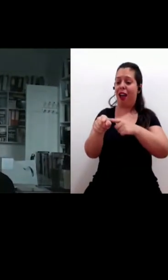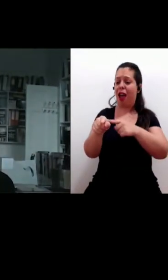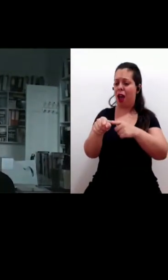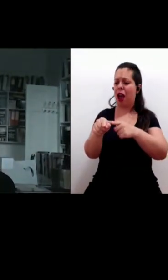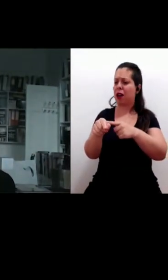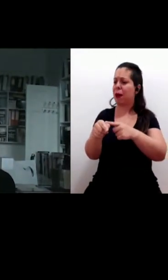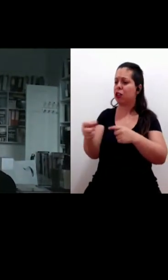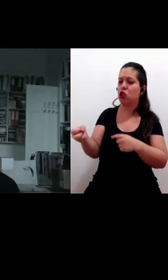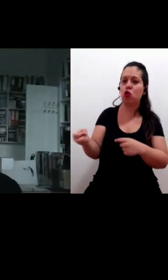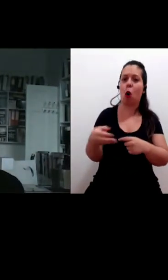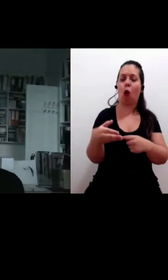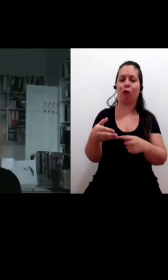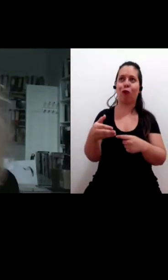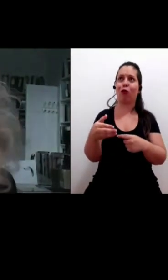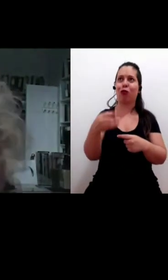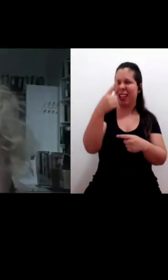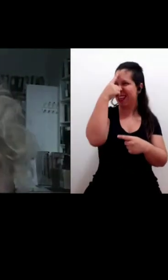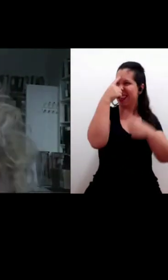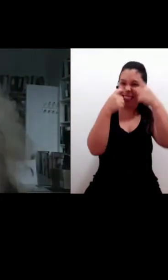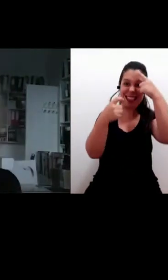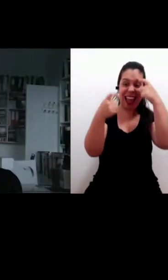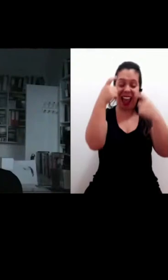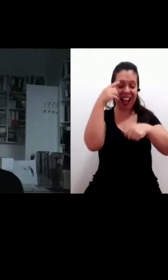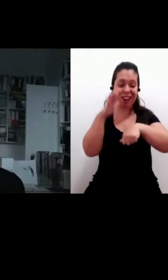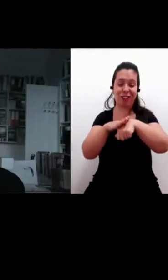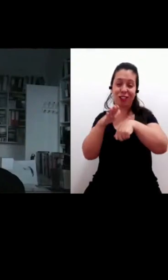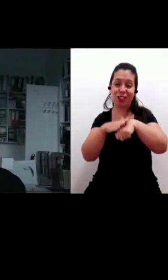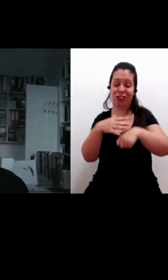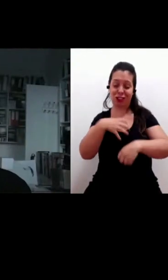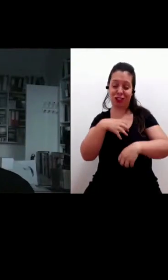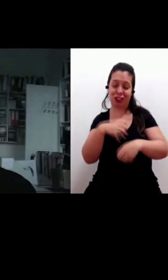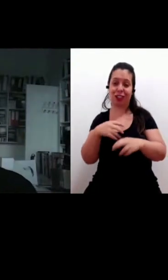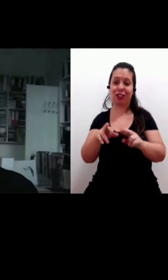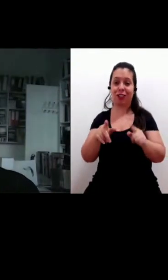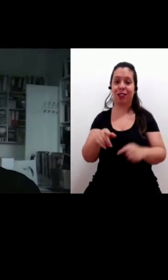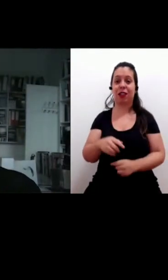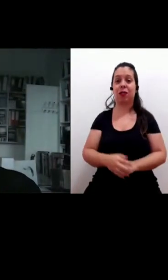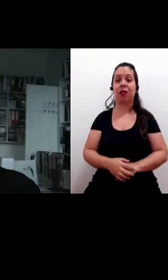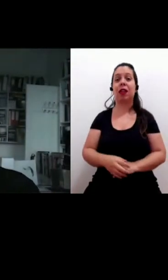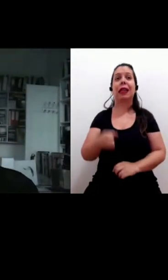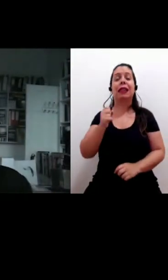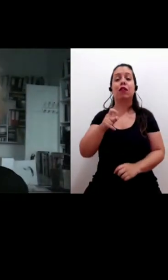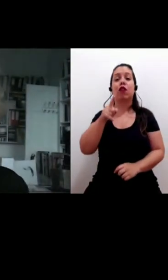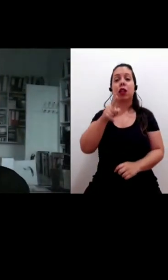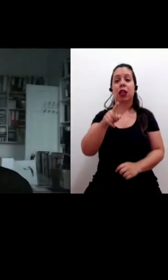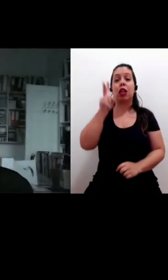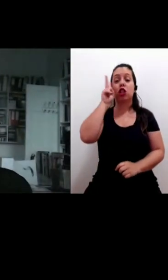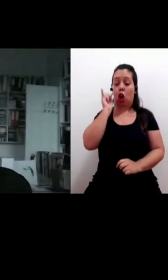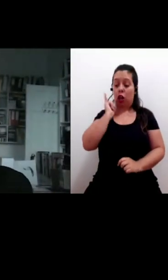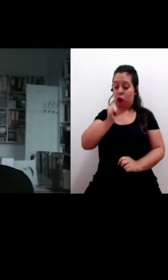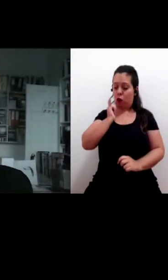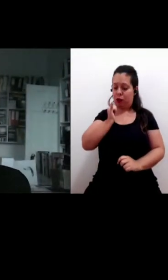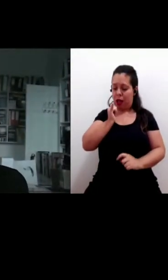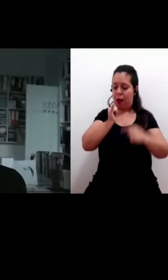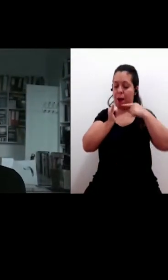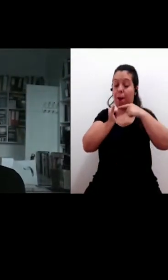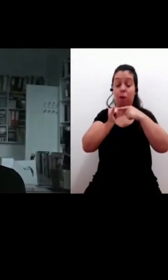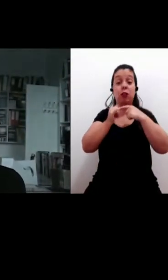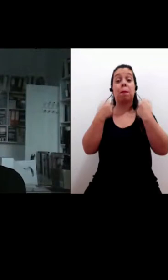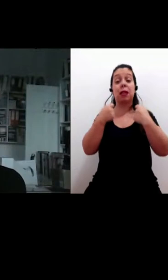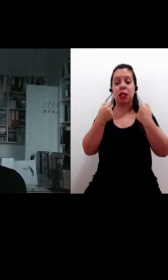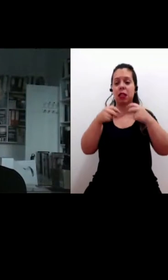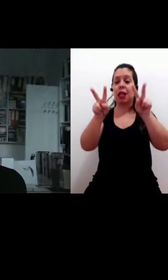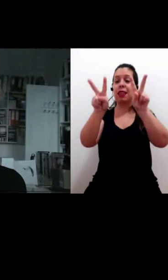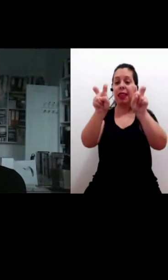think if you're a storyteller, you have to choose your theme and then stick to that